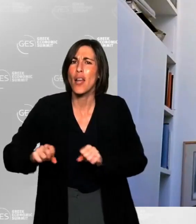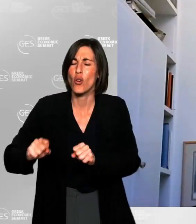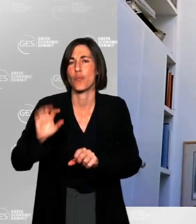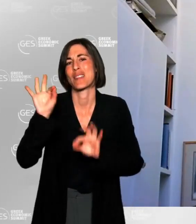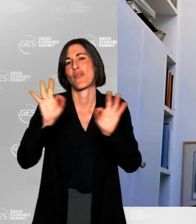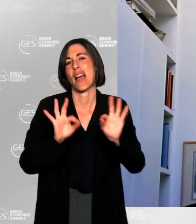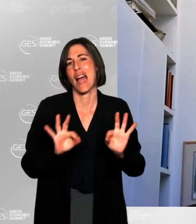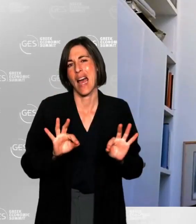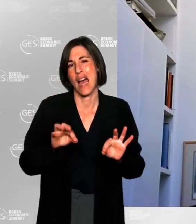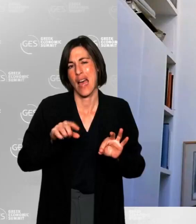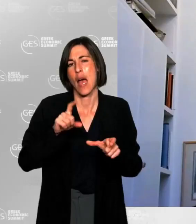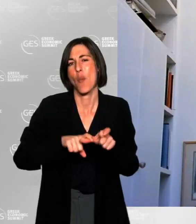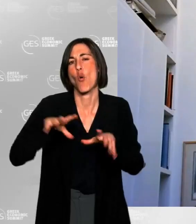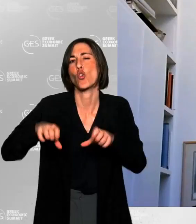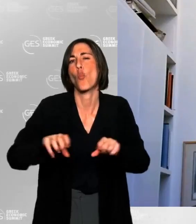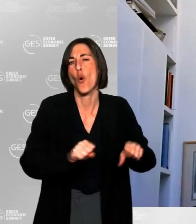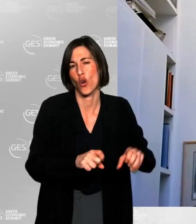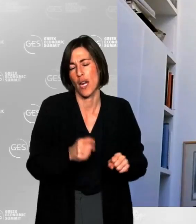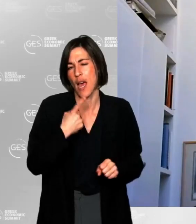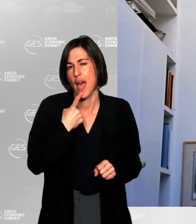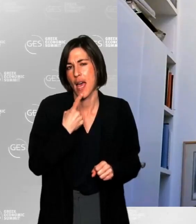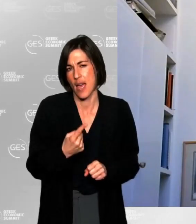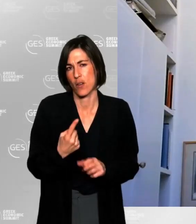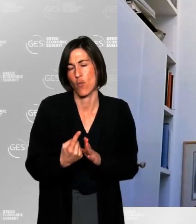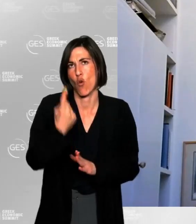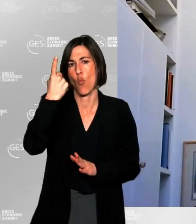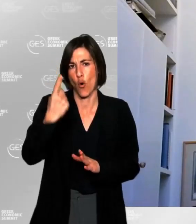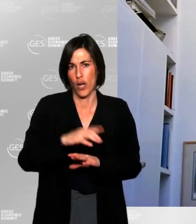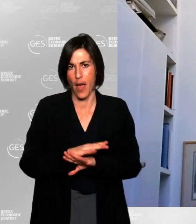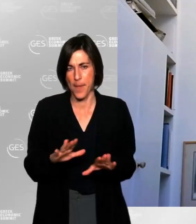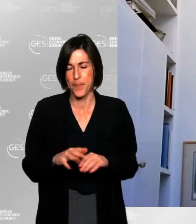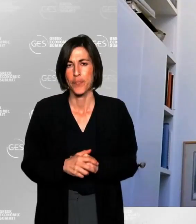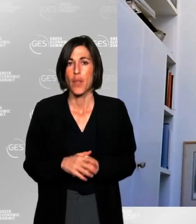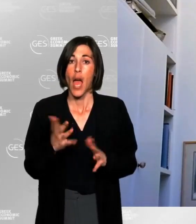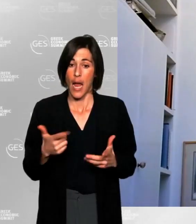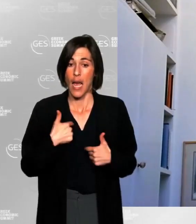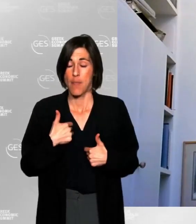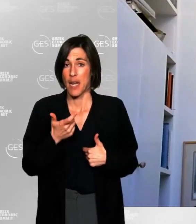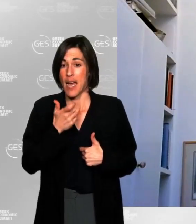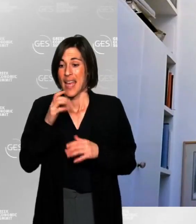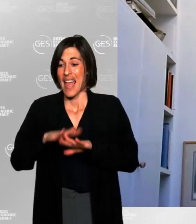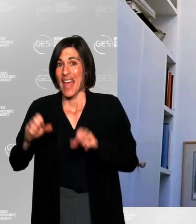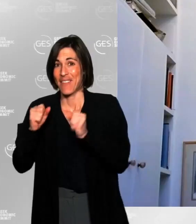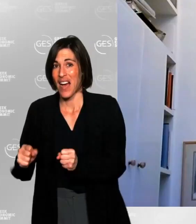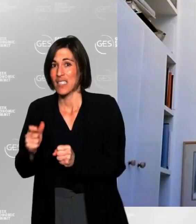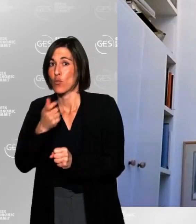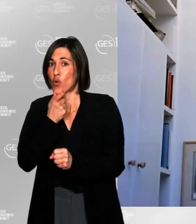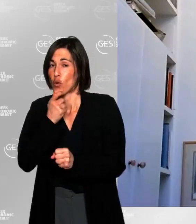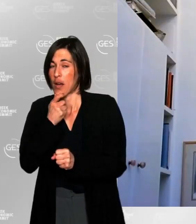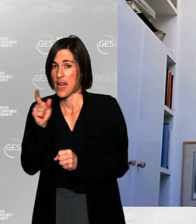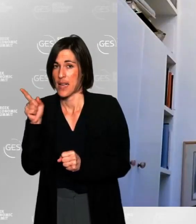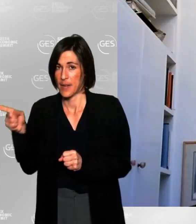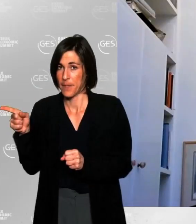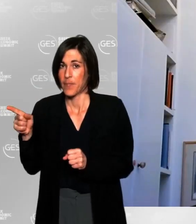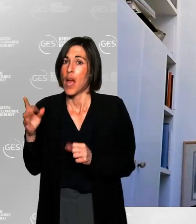And what I'm really, despite the fact that I'm based in Britain, what I look forward to is to see even more European integration